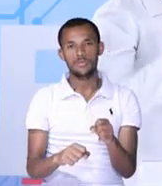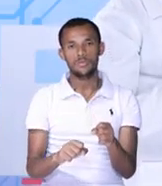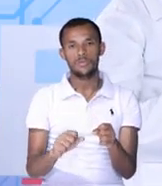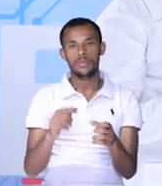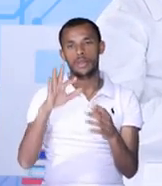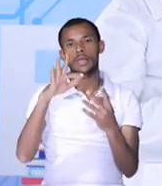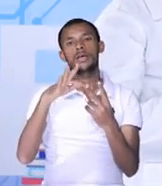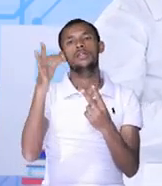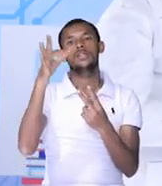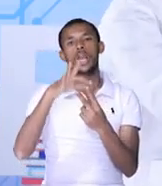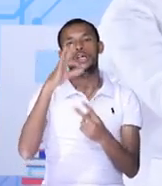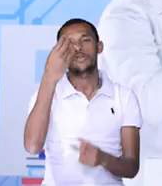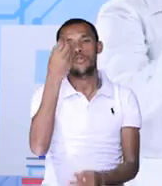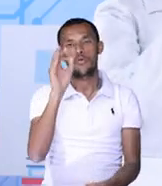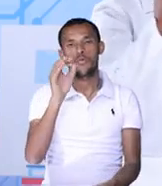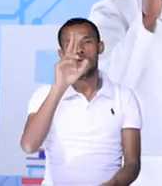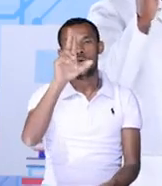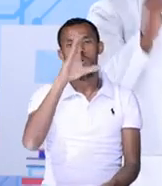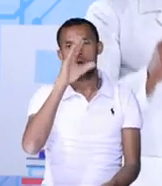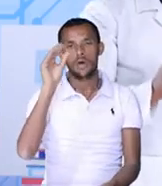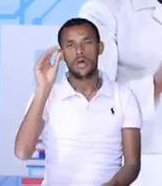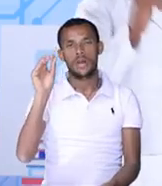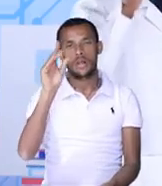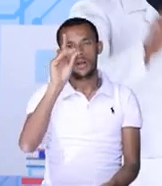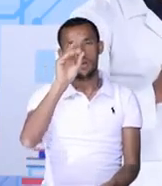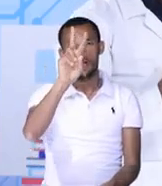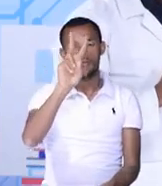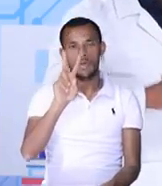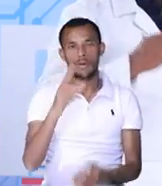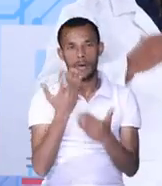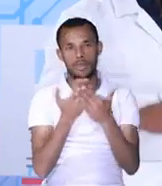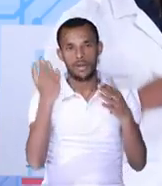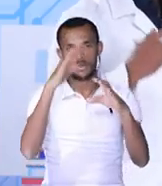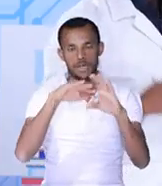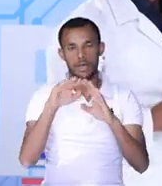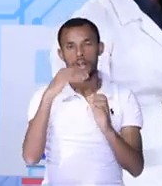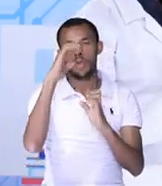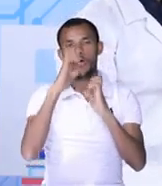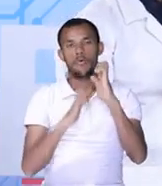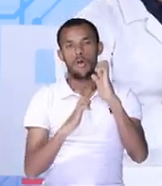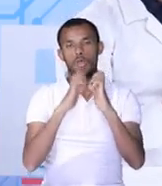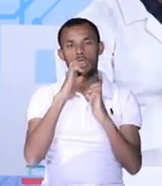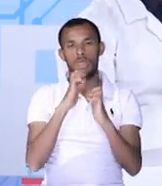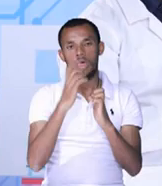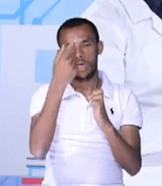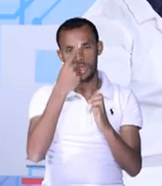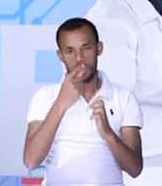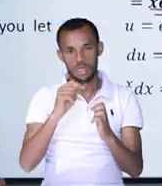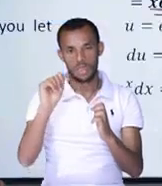the selection of u and dv matters in evaluating